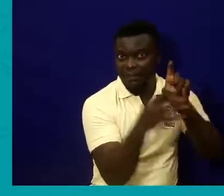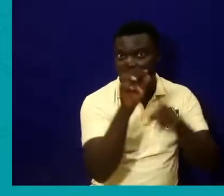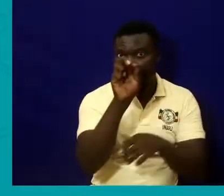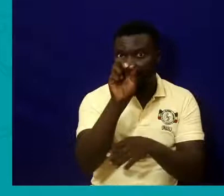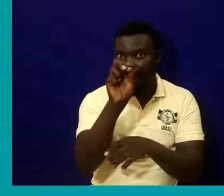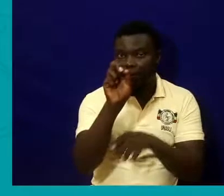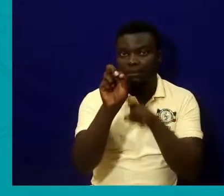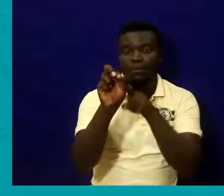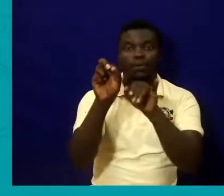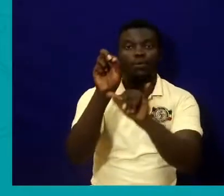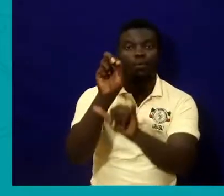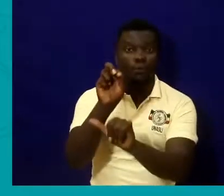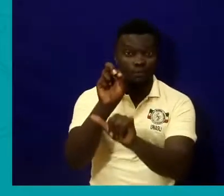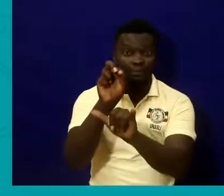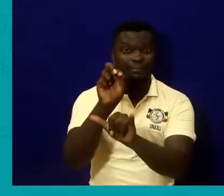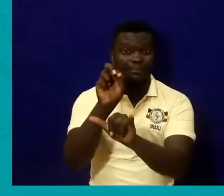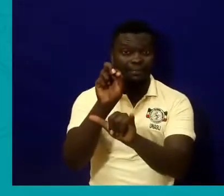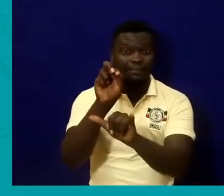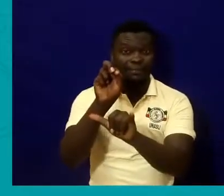8 for Y,